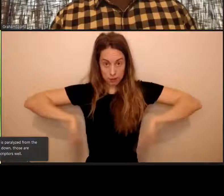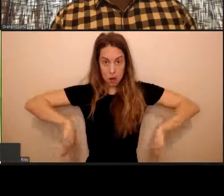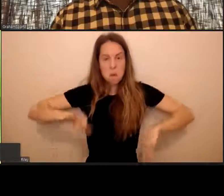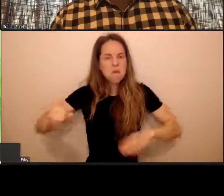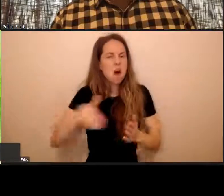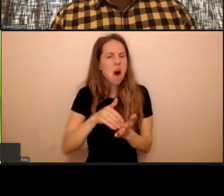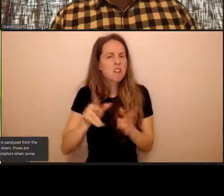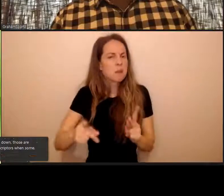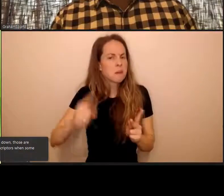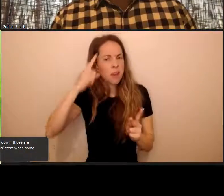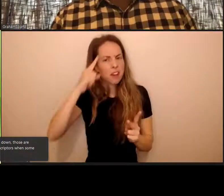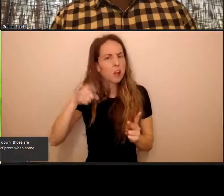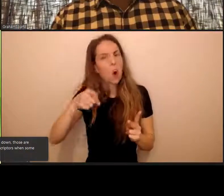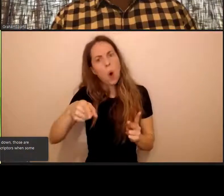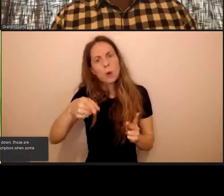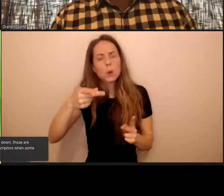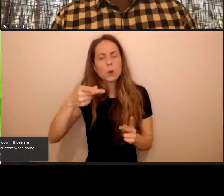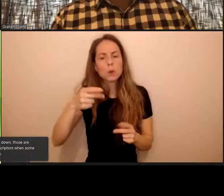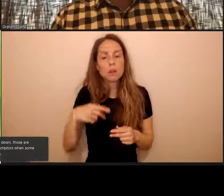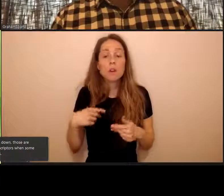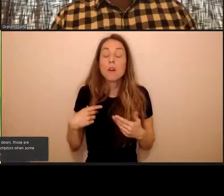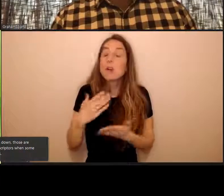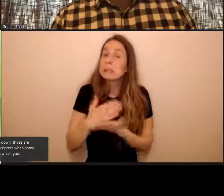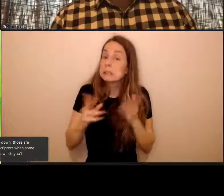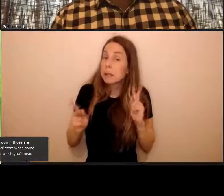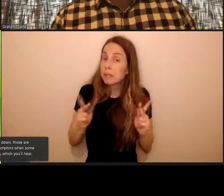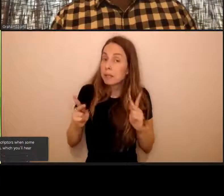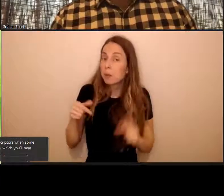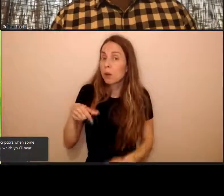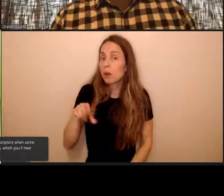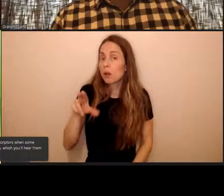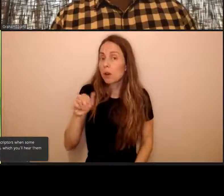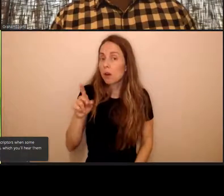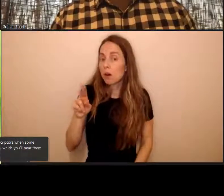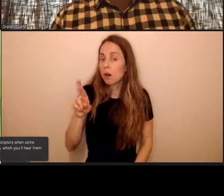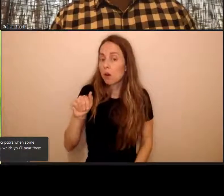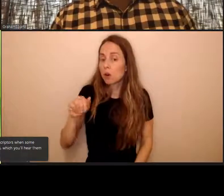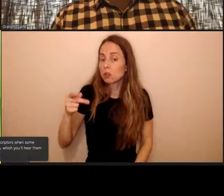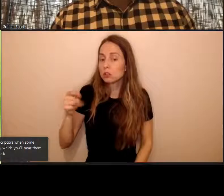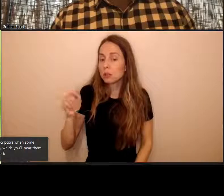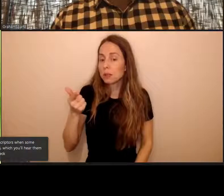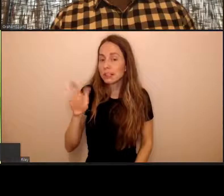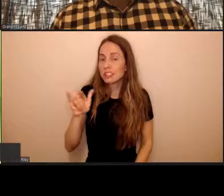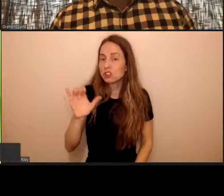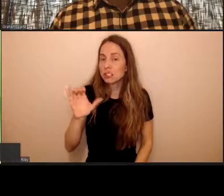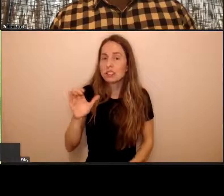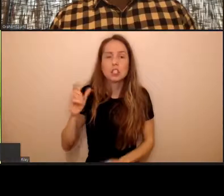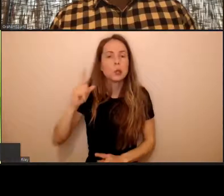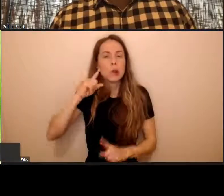When some people are quadriplegics, which you will hear them described as from the neck down.